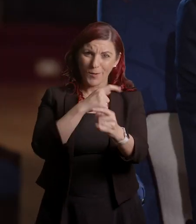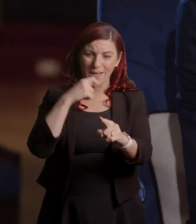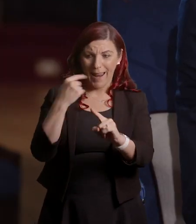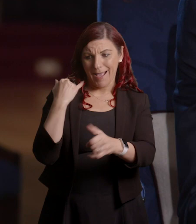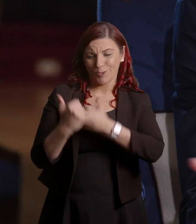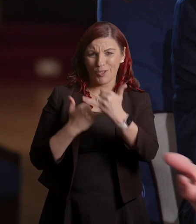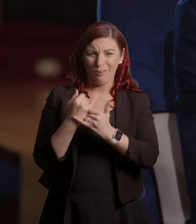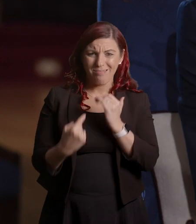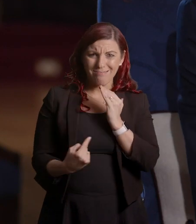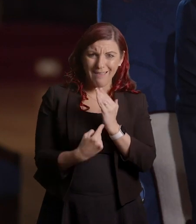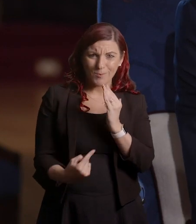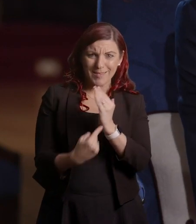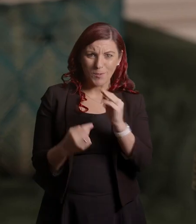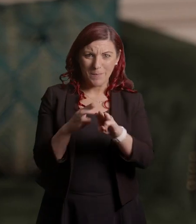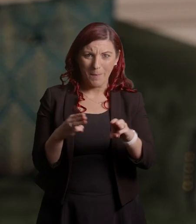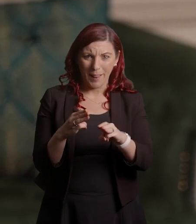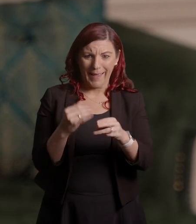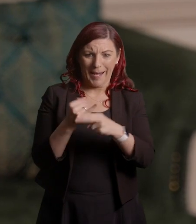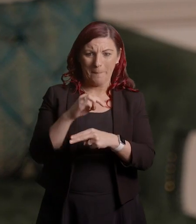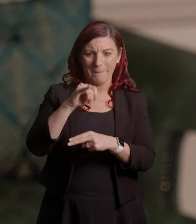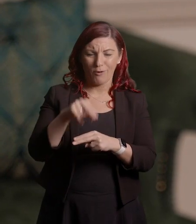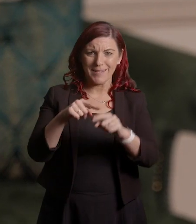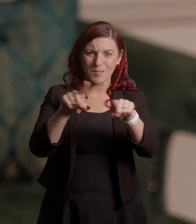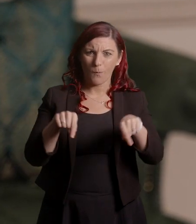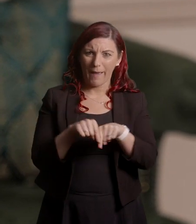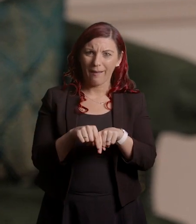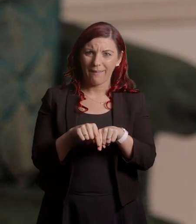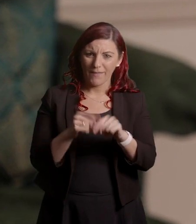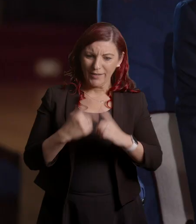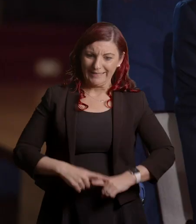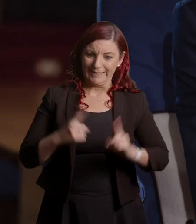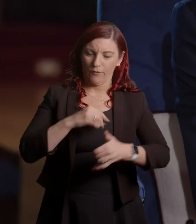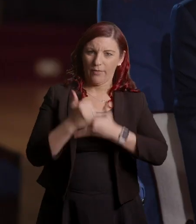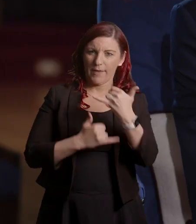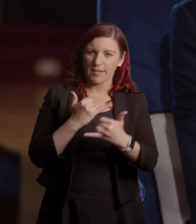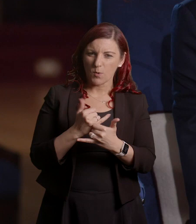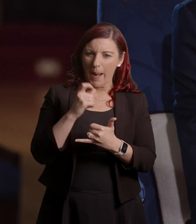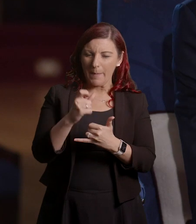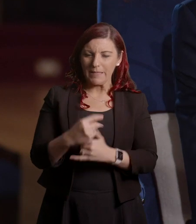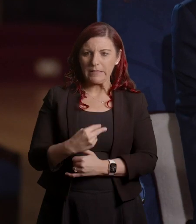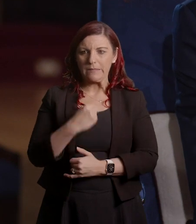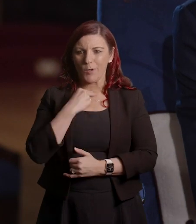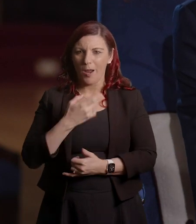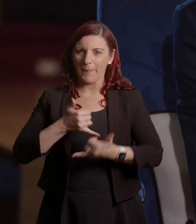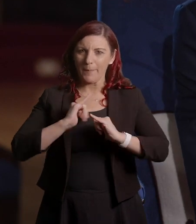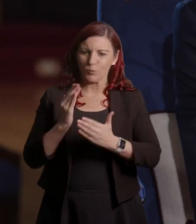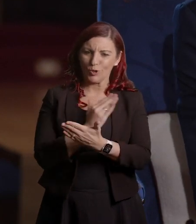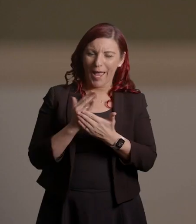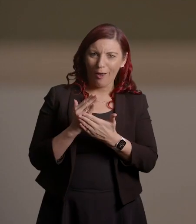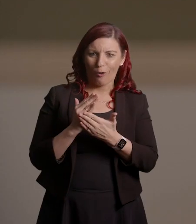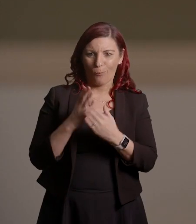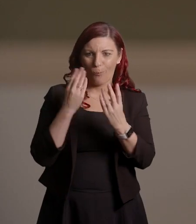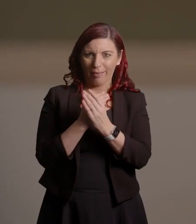year we had thousands upon thousands of people in Merrion Square. It's very different this year. It is disappointing, obviously, not to share this occasion with all the